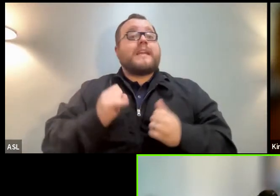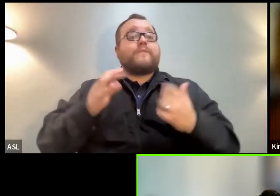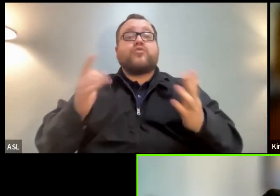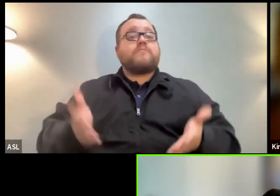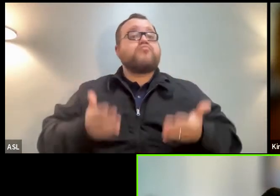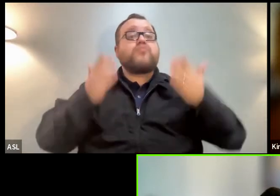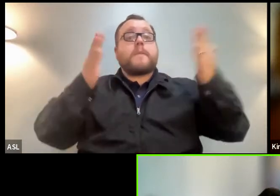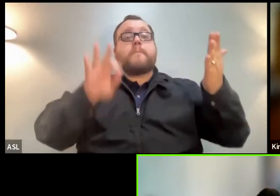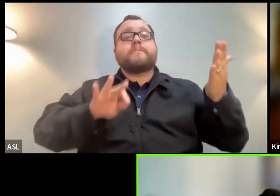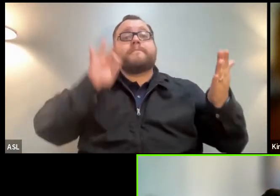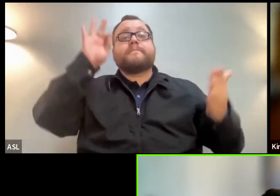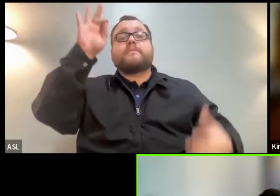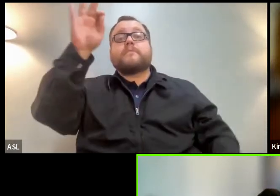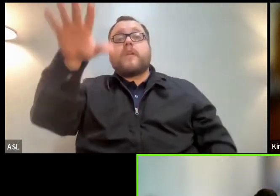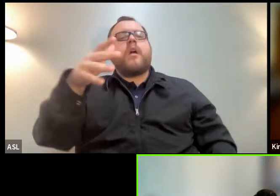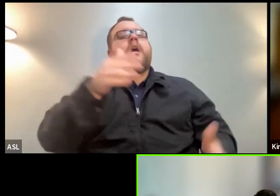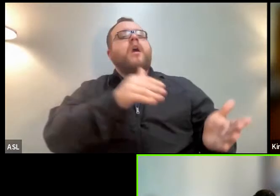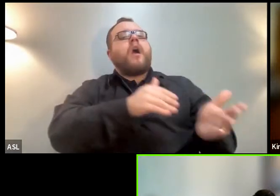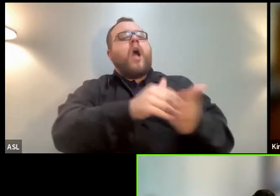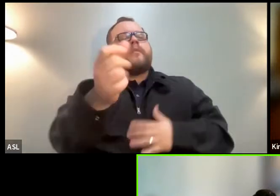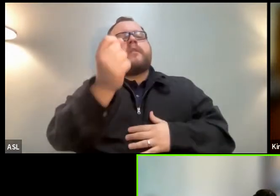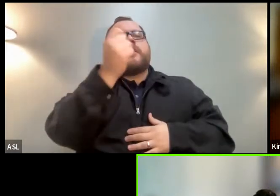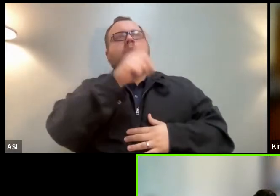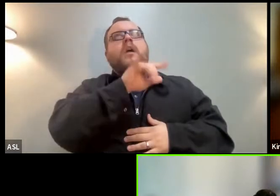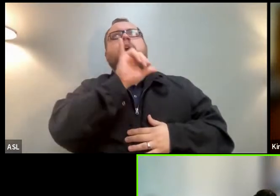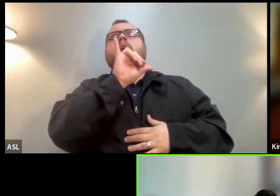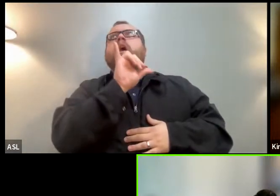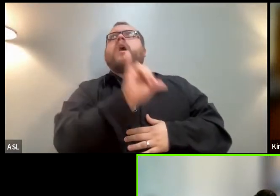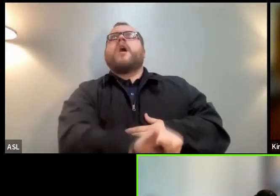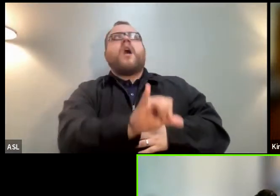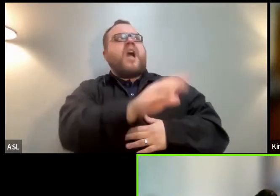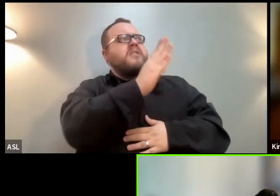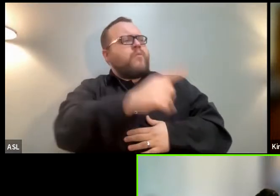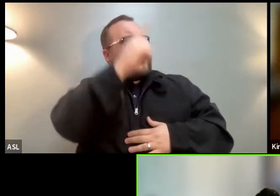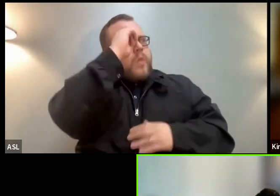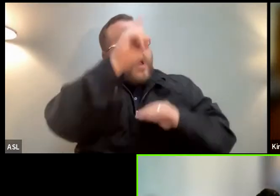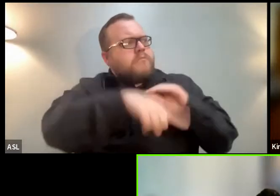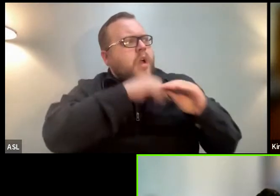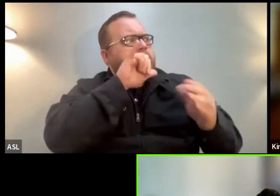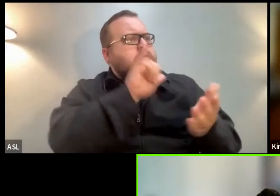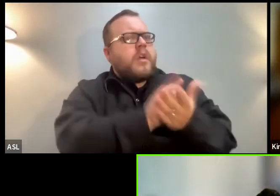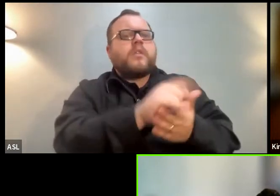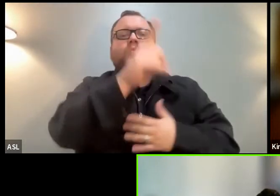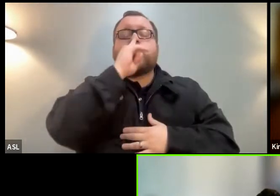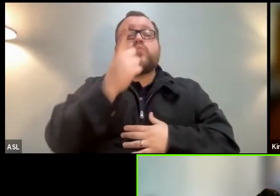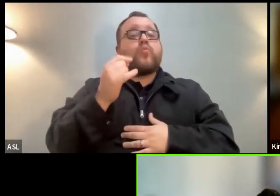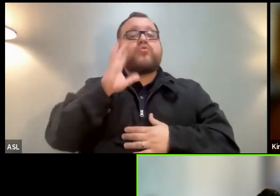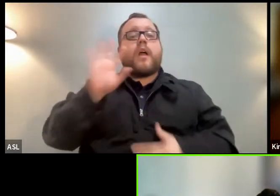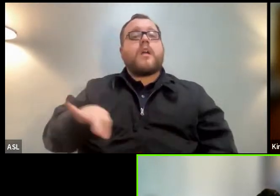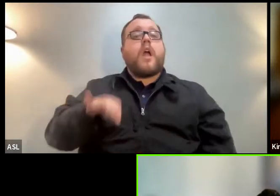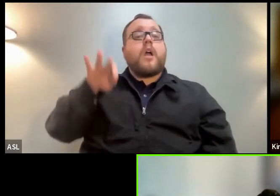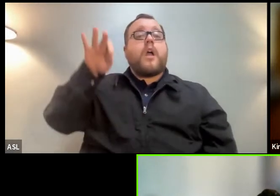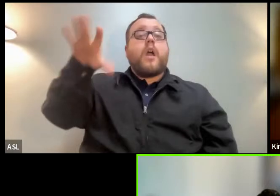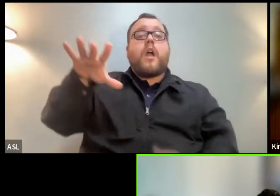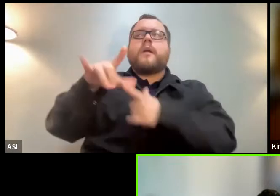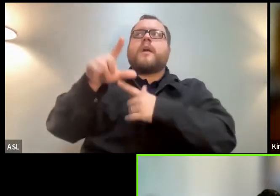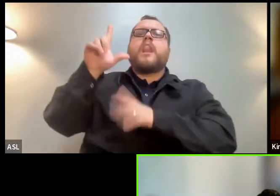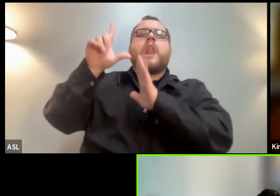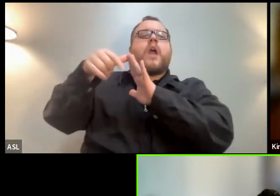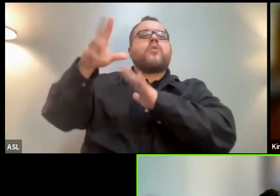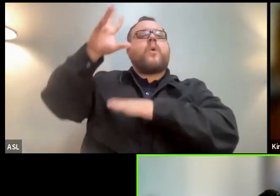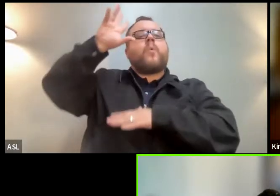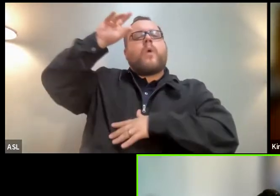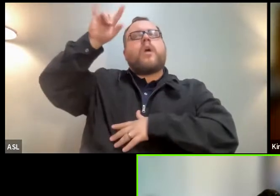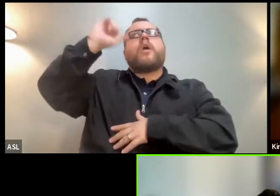up, oftentimes they'll say, wow, I just haven't thought about that. And so you just plant a little seed and they think about it.